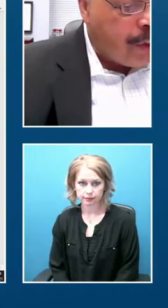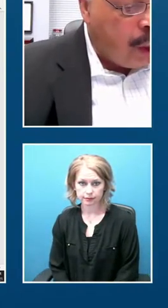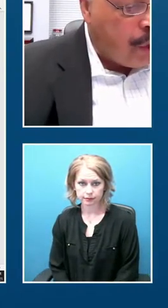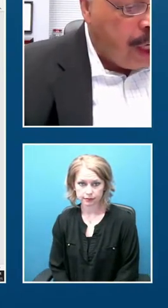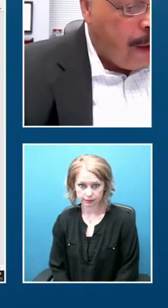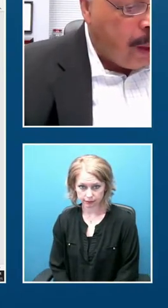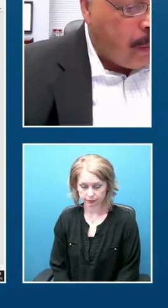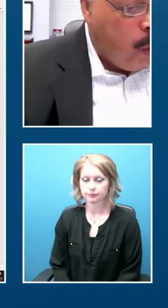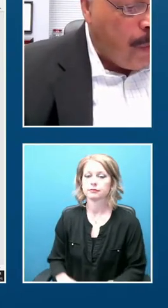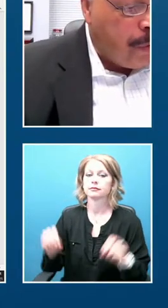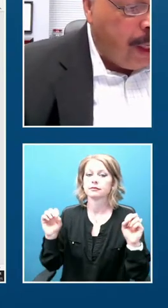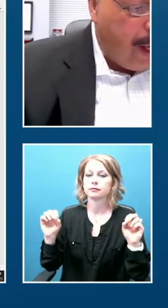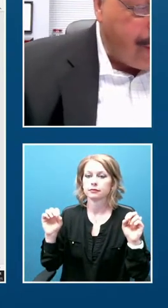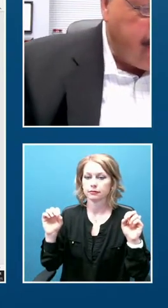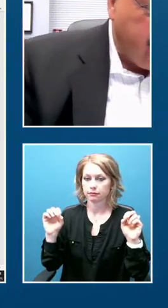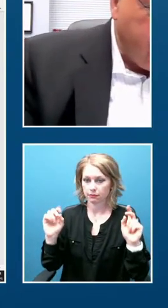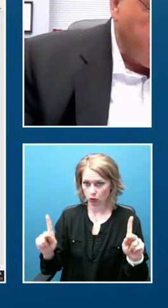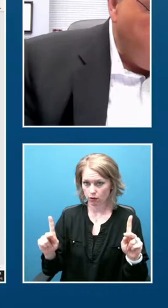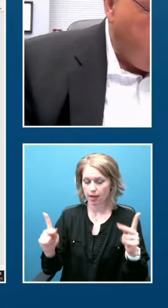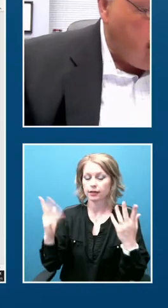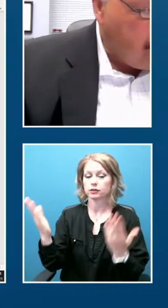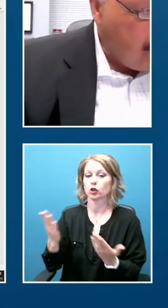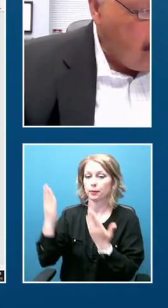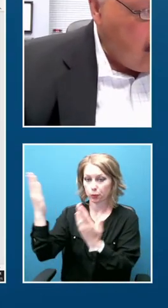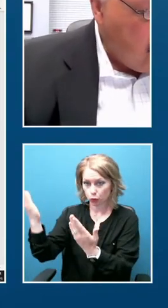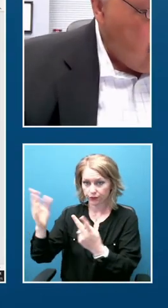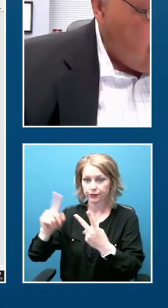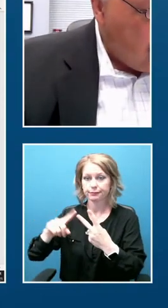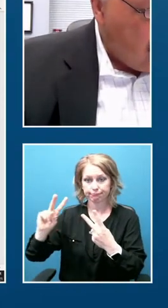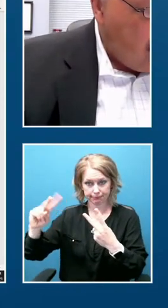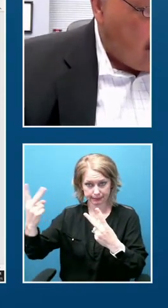Okay, the resolution has been moved and second.